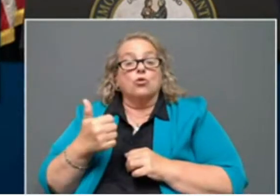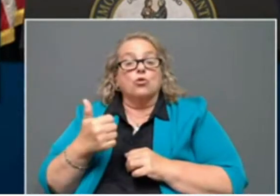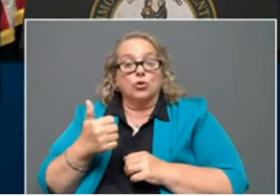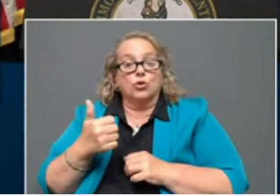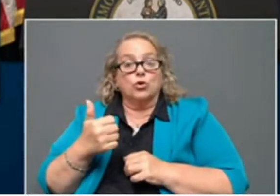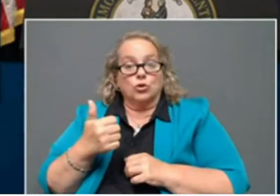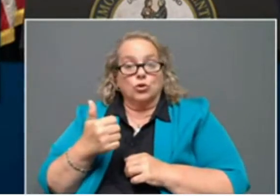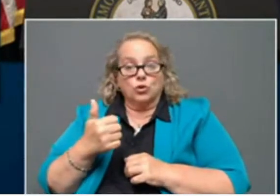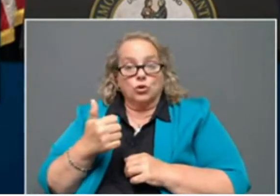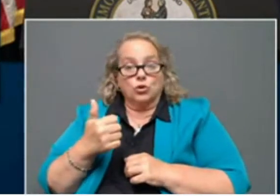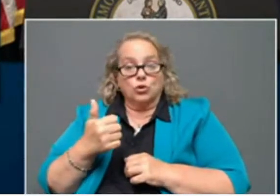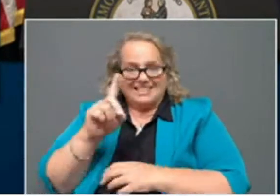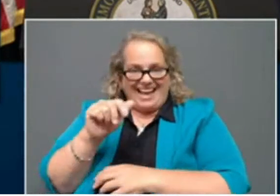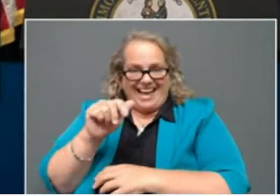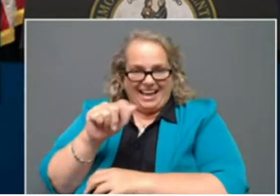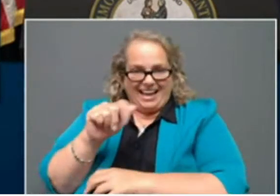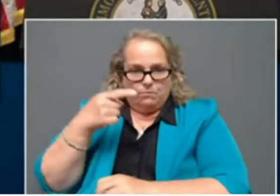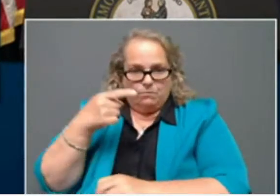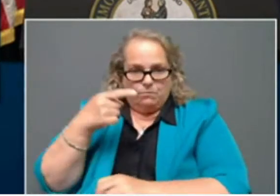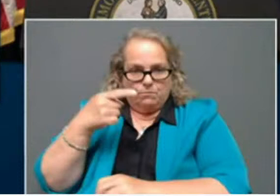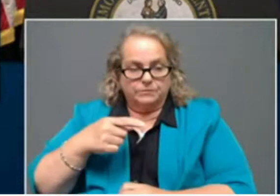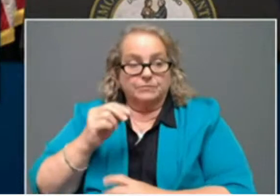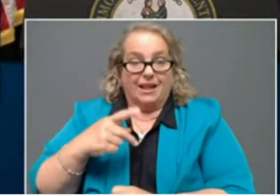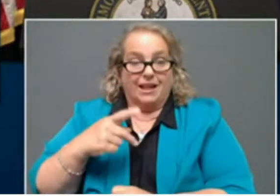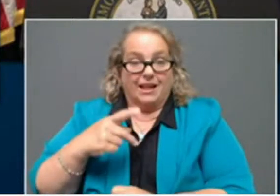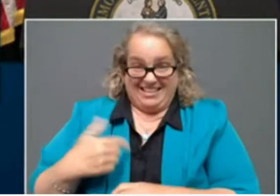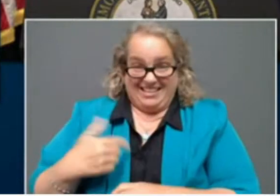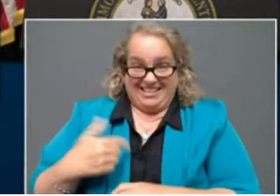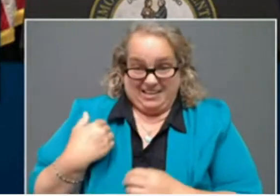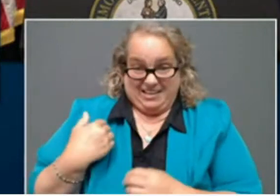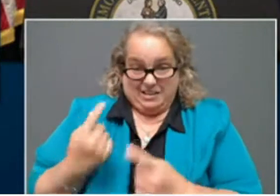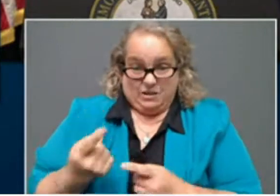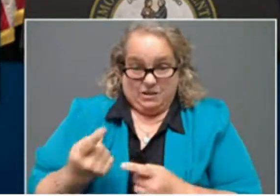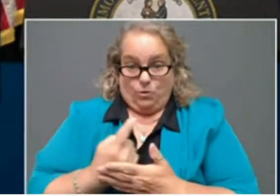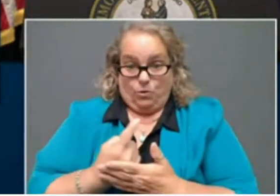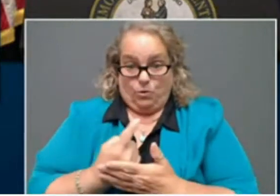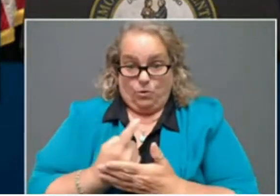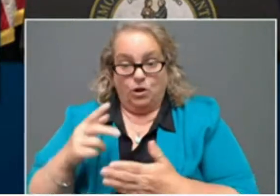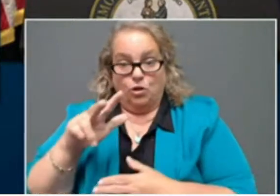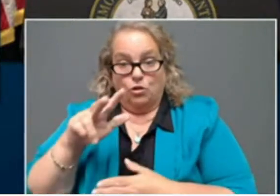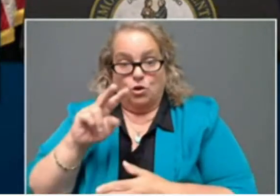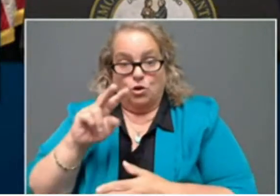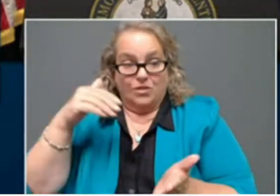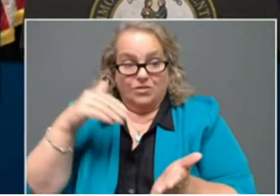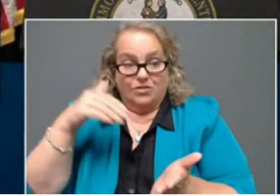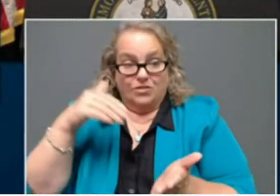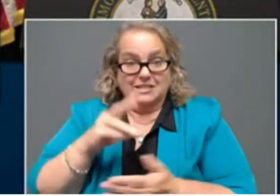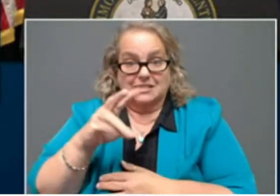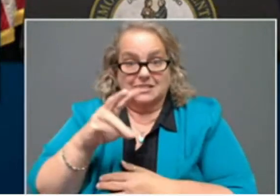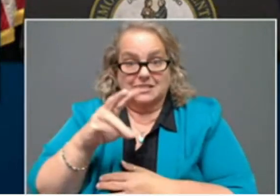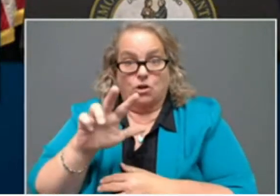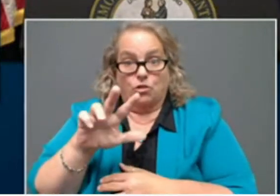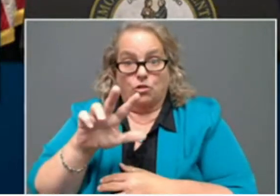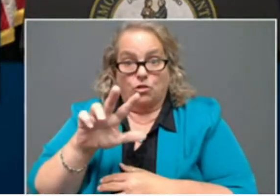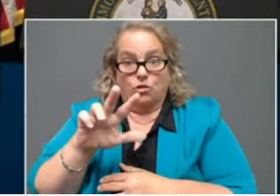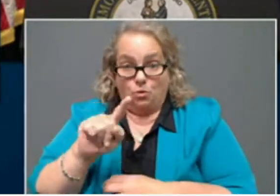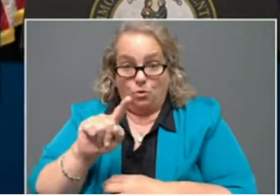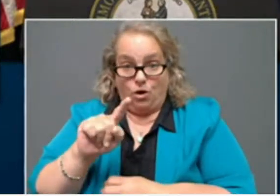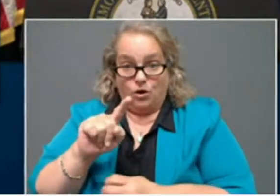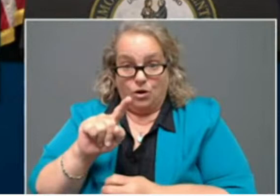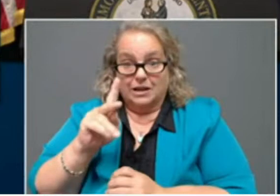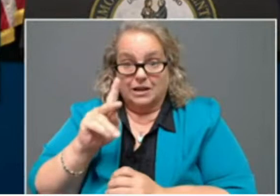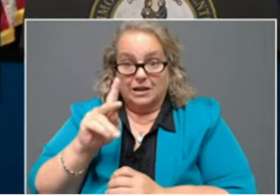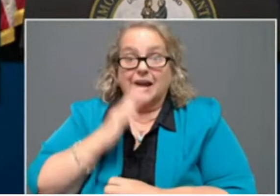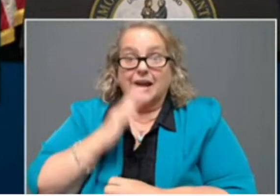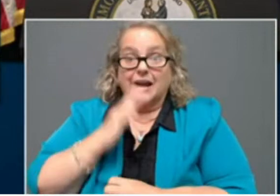data points. This last week, 32,631 Kentuckians